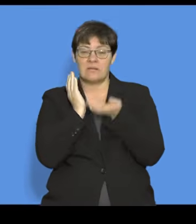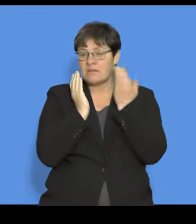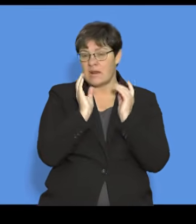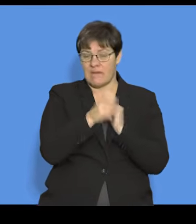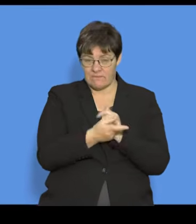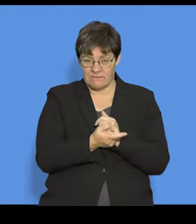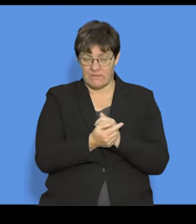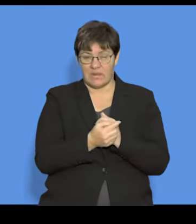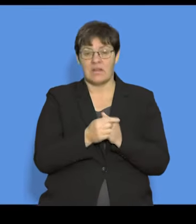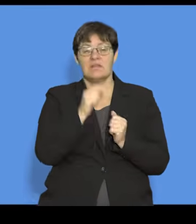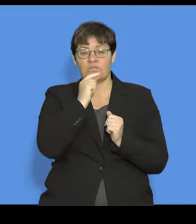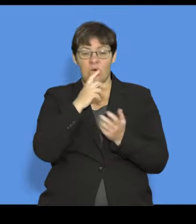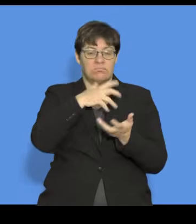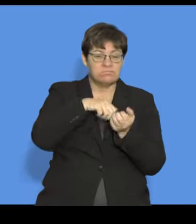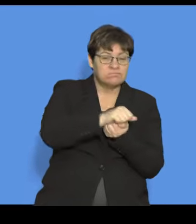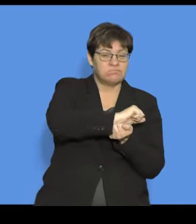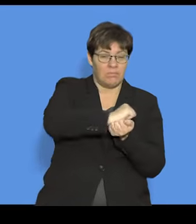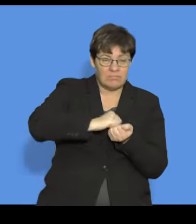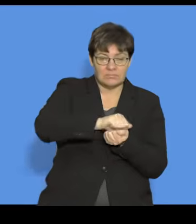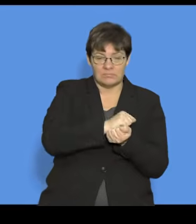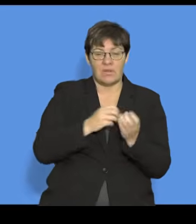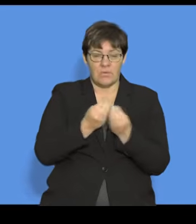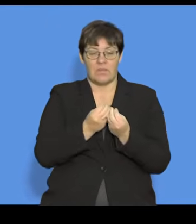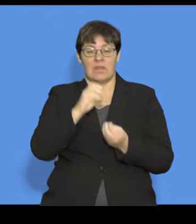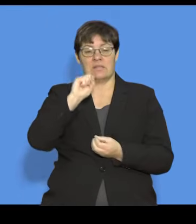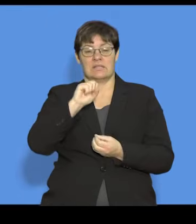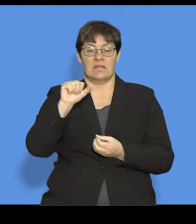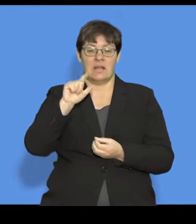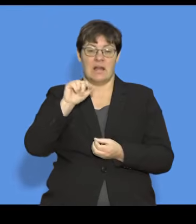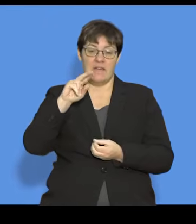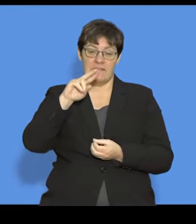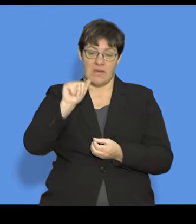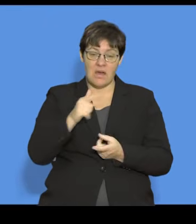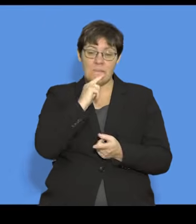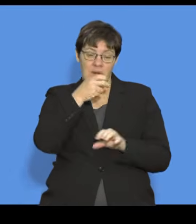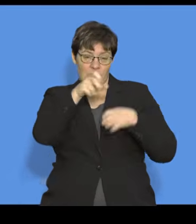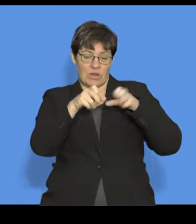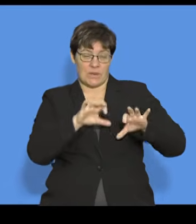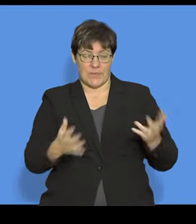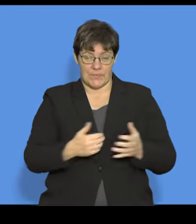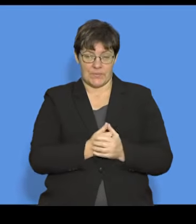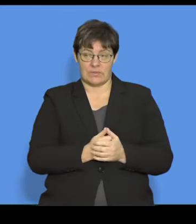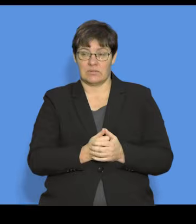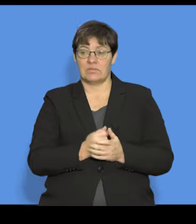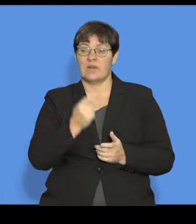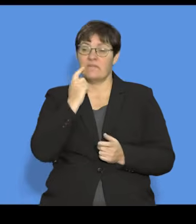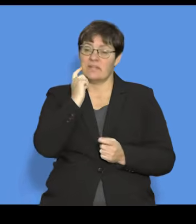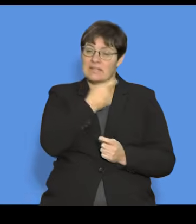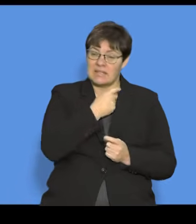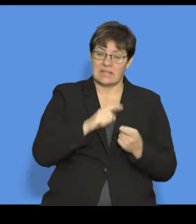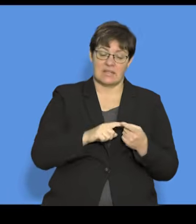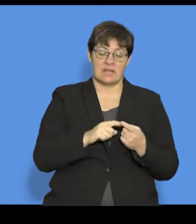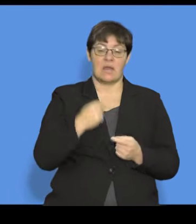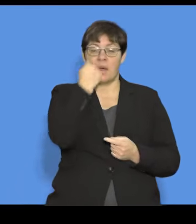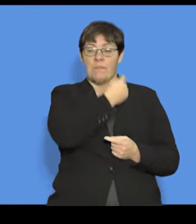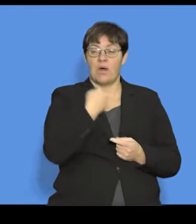in chewing and the mixing of the food with saliva and breaking that down physically. So in the mouth, you've got teeth, you've got